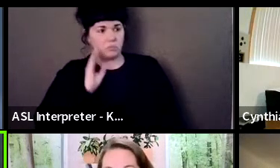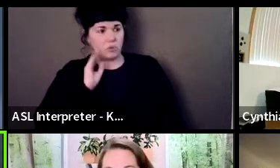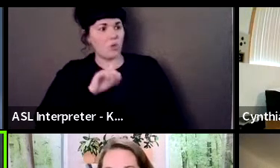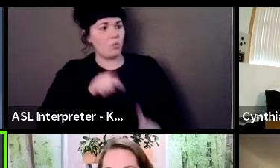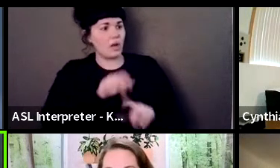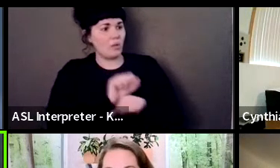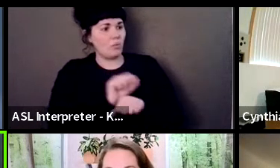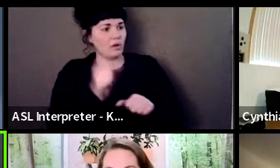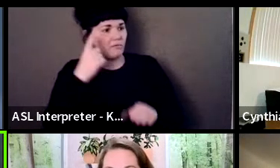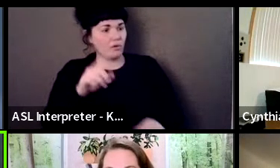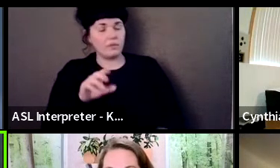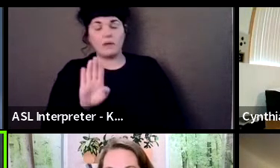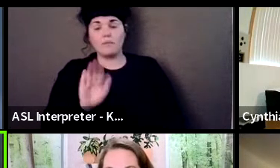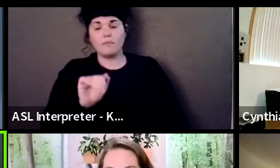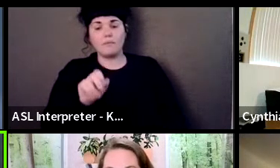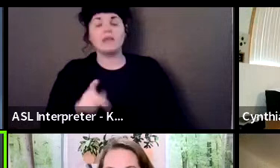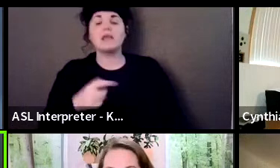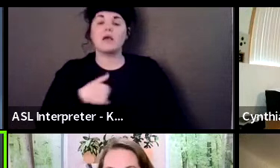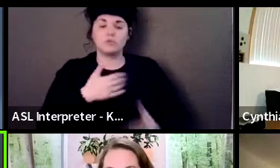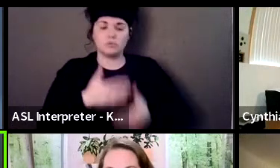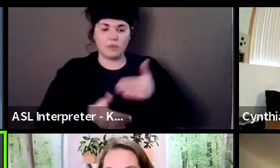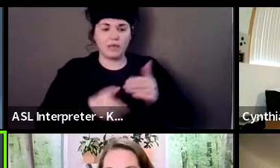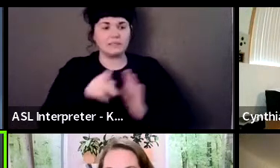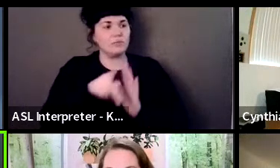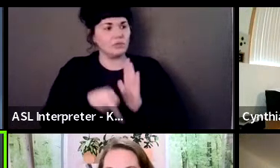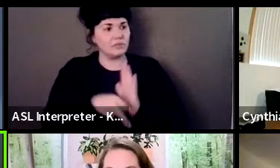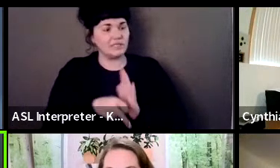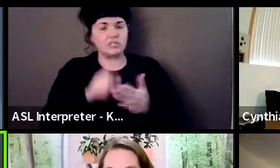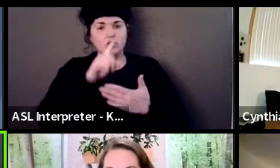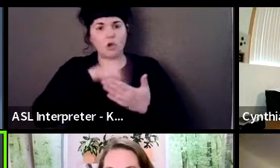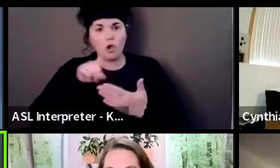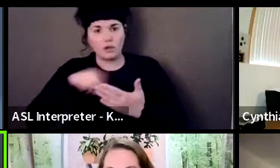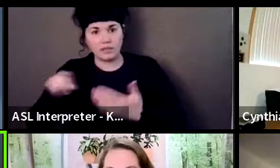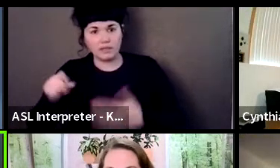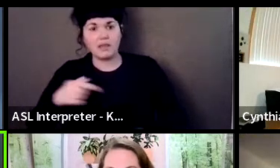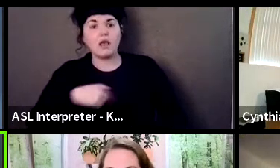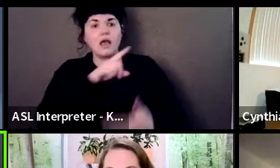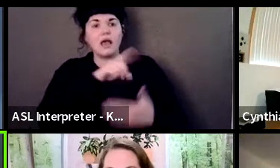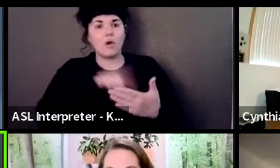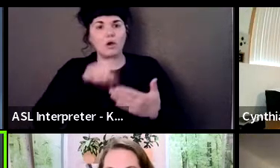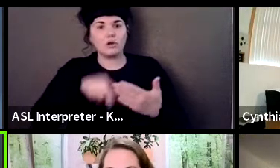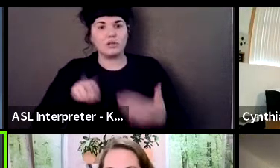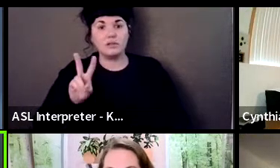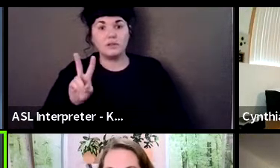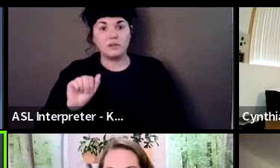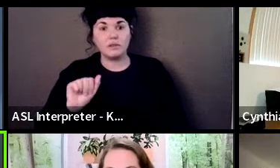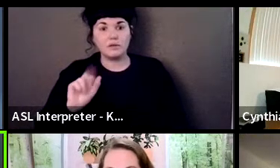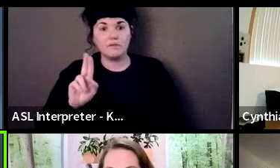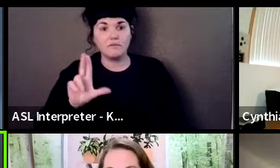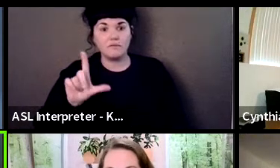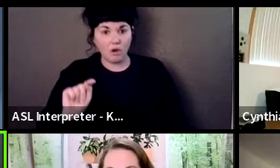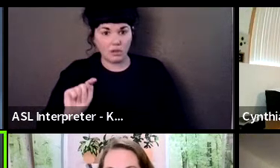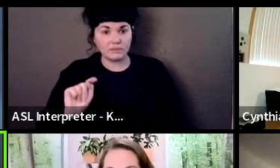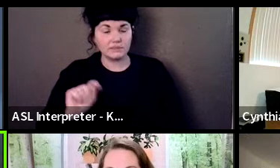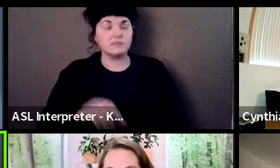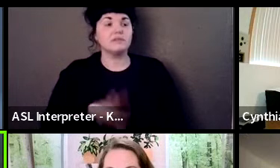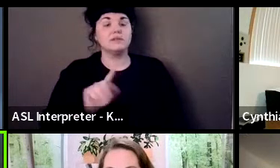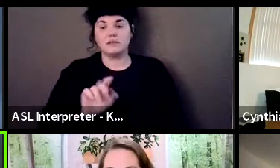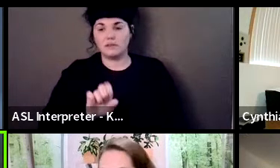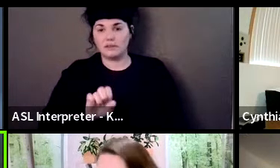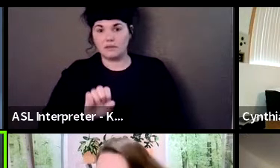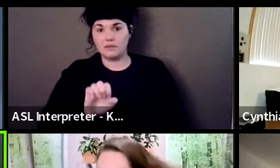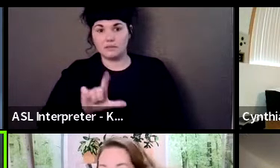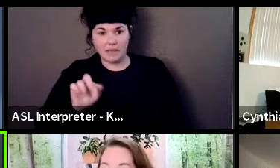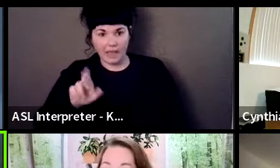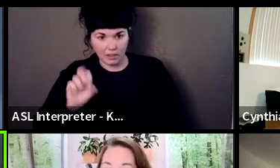I audited, you know, the vault and the tellers. It's totally different from what you're asking me to do, but I would be